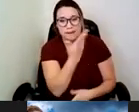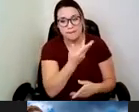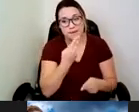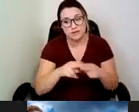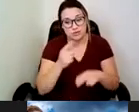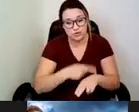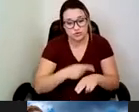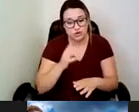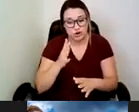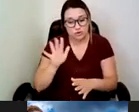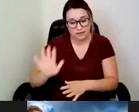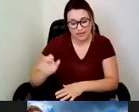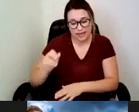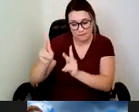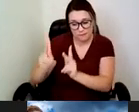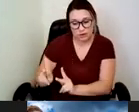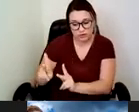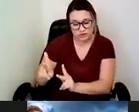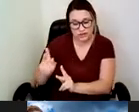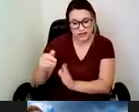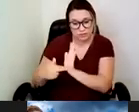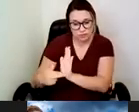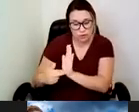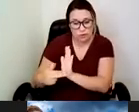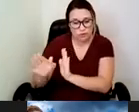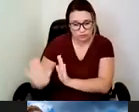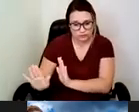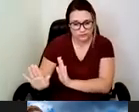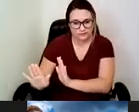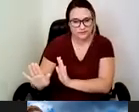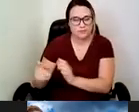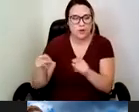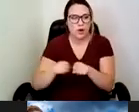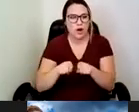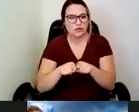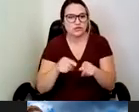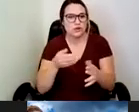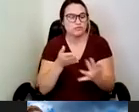role as we're also advocating for them through the courts.